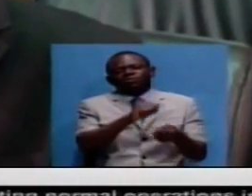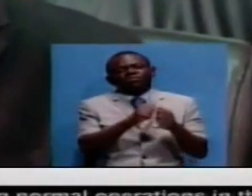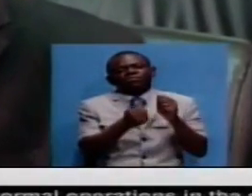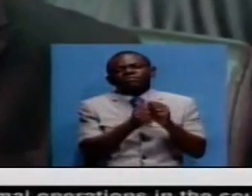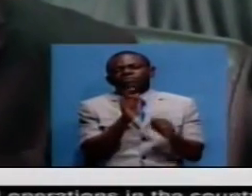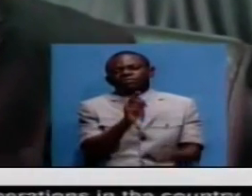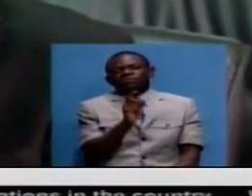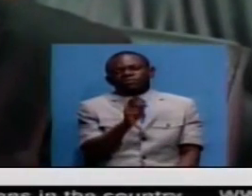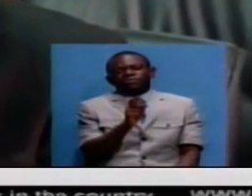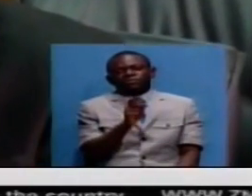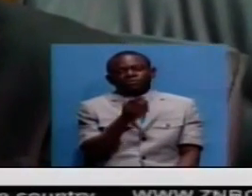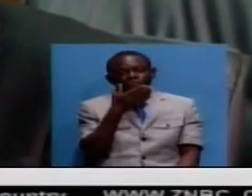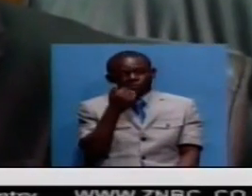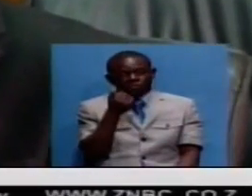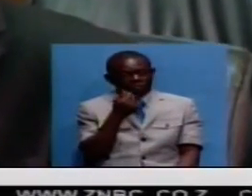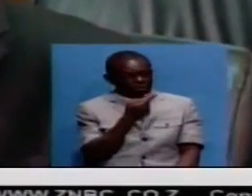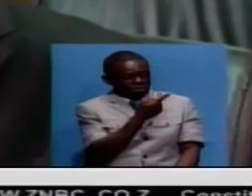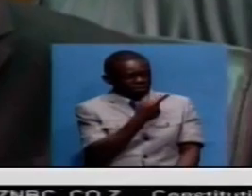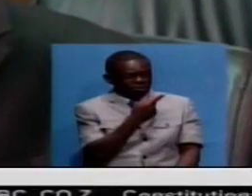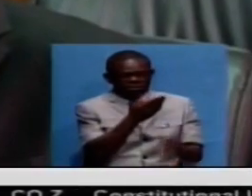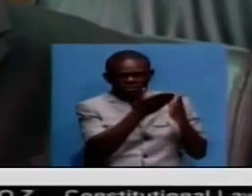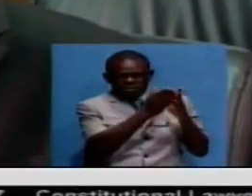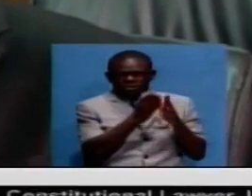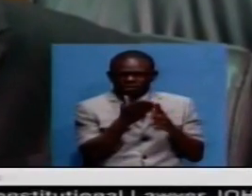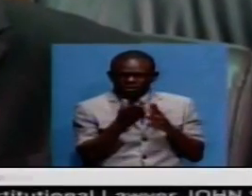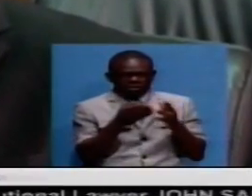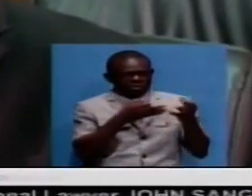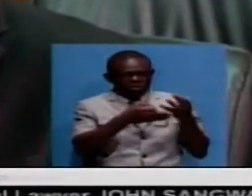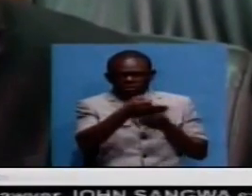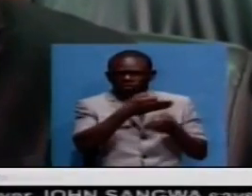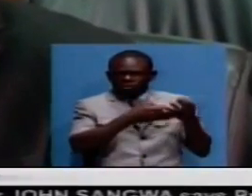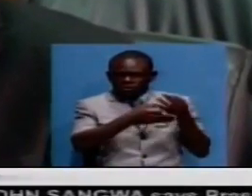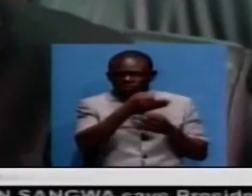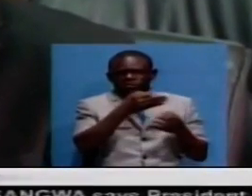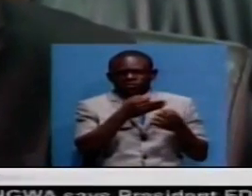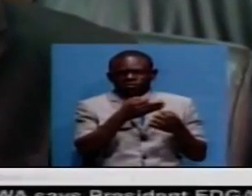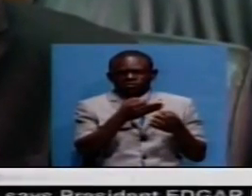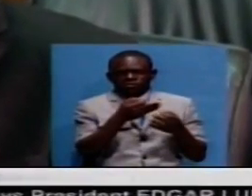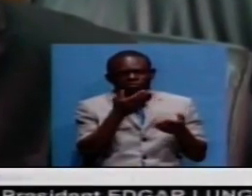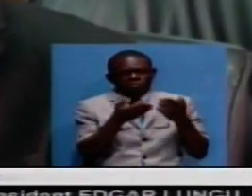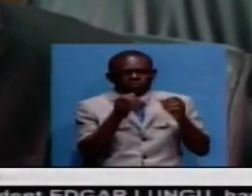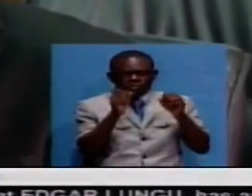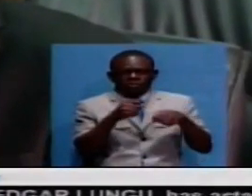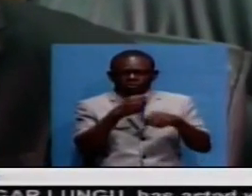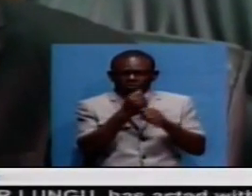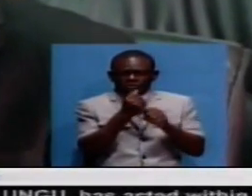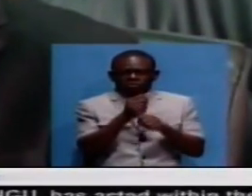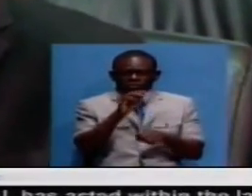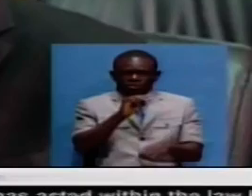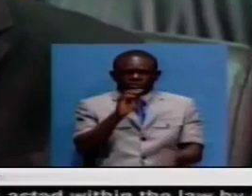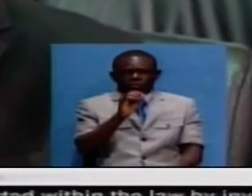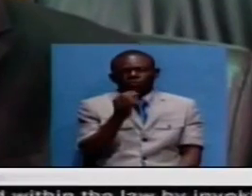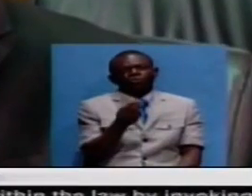And in our sharing, we need to set up a memorandum of understanding so that we